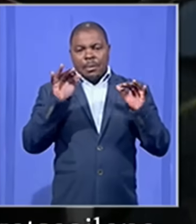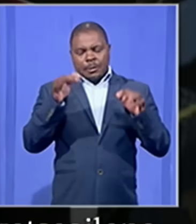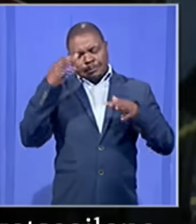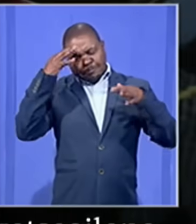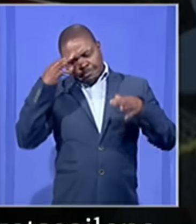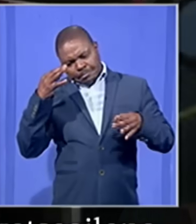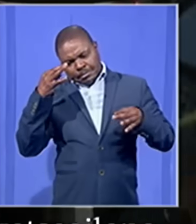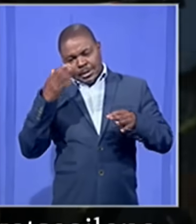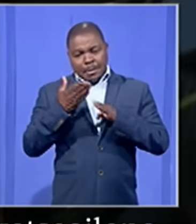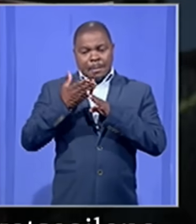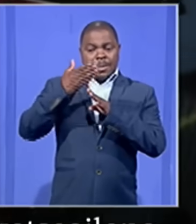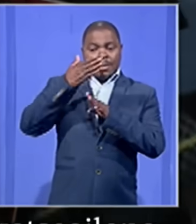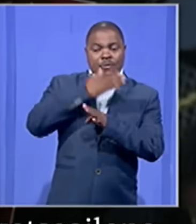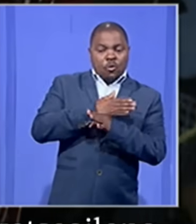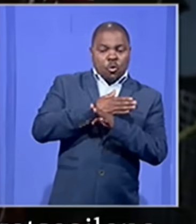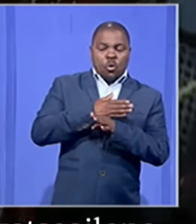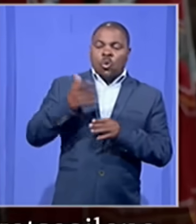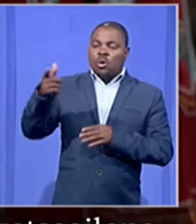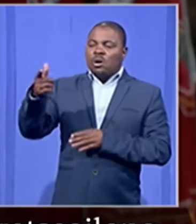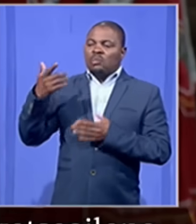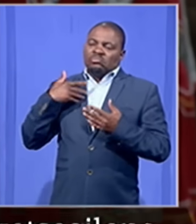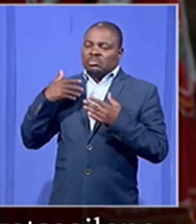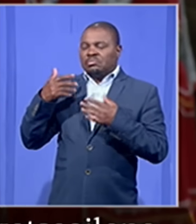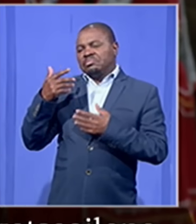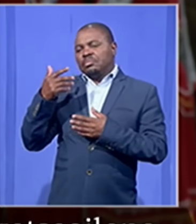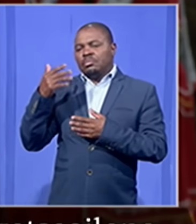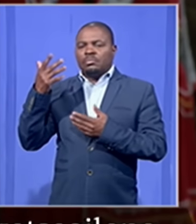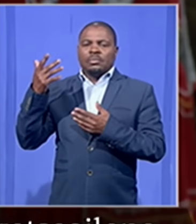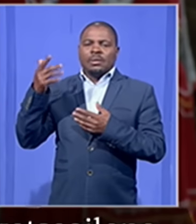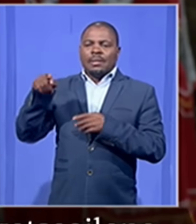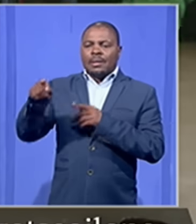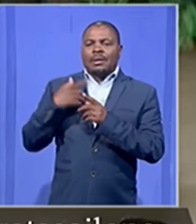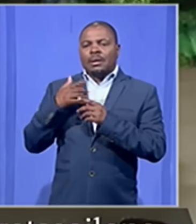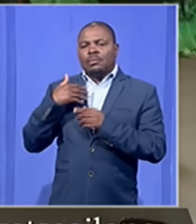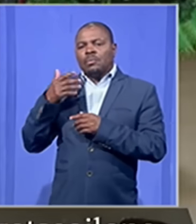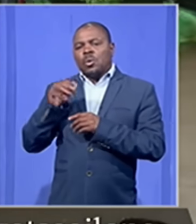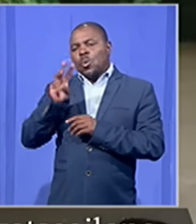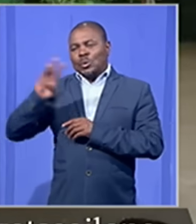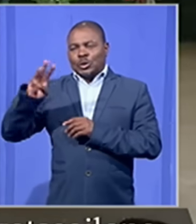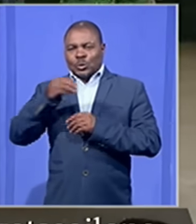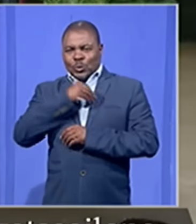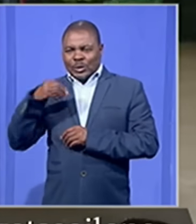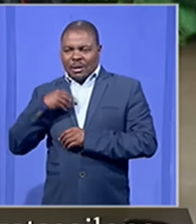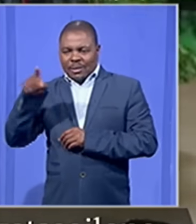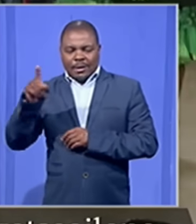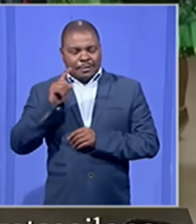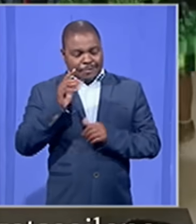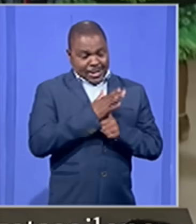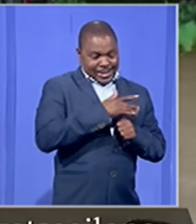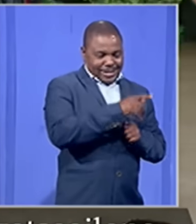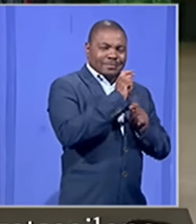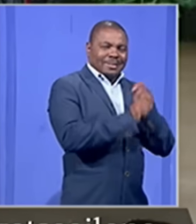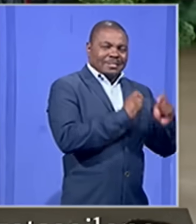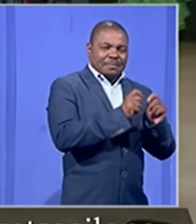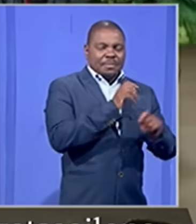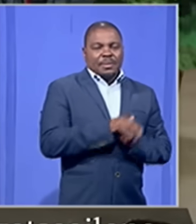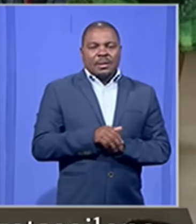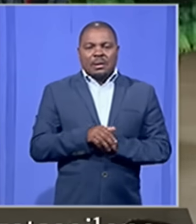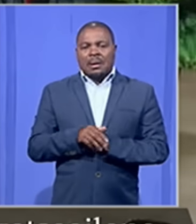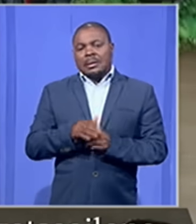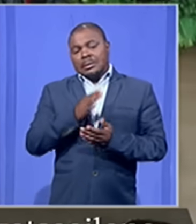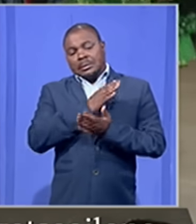gore pele ba ka ya go dingakeng tsa rona tsa sekgowa ba simolola go dingakeng tsa setso. Ka lehlakoreng le leng barumwa ba bontshitse ngongorego ka